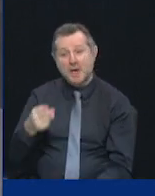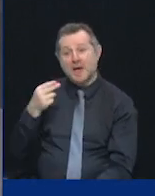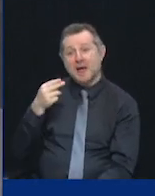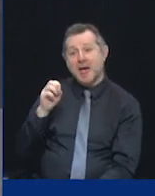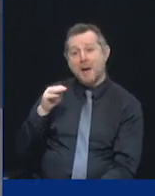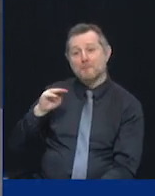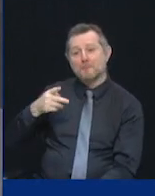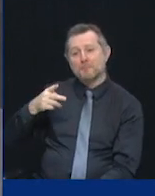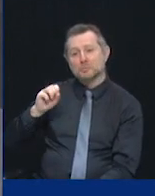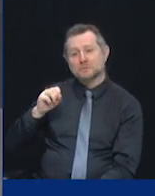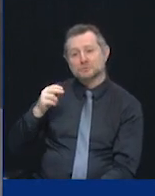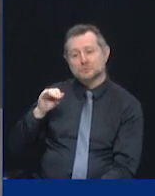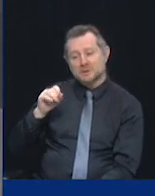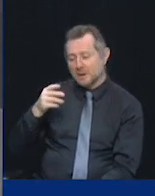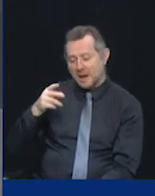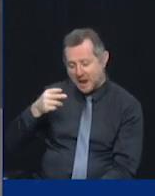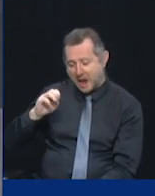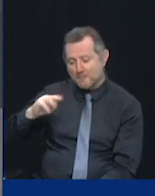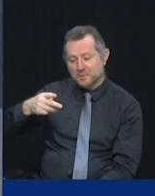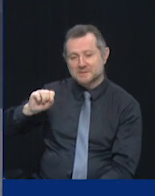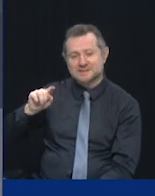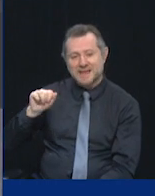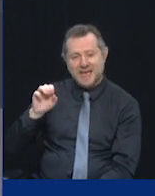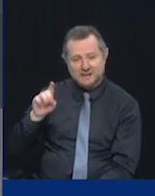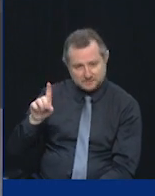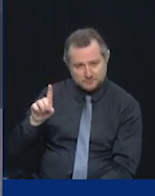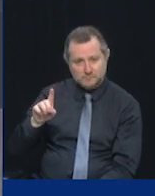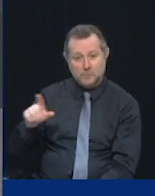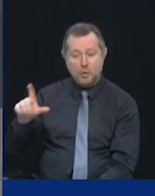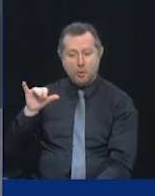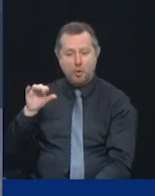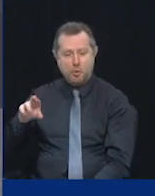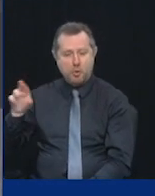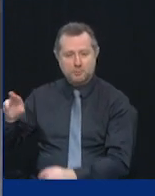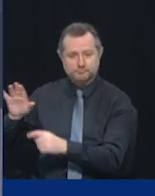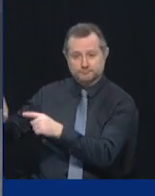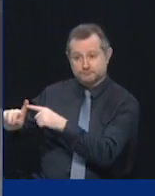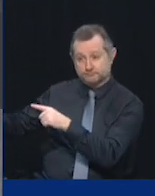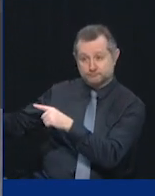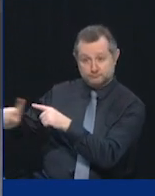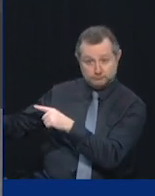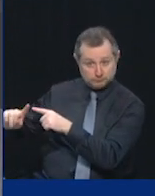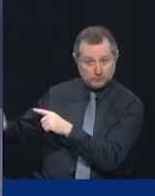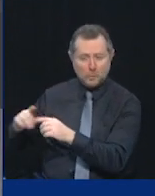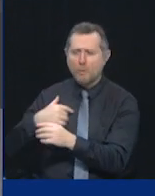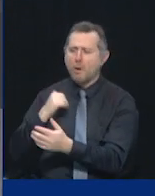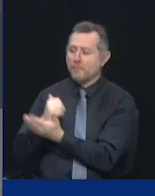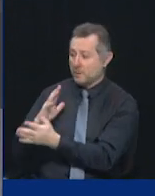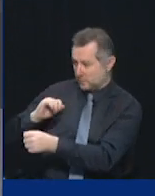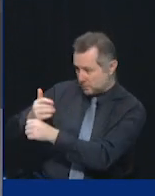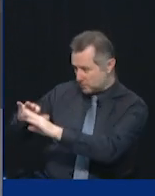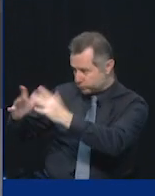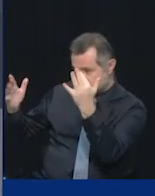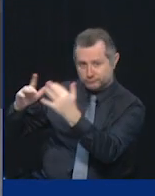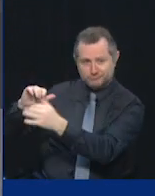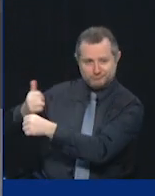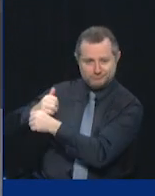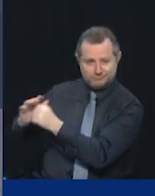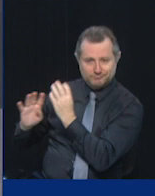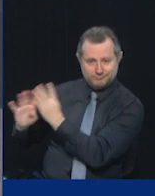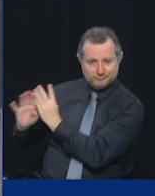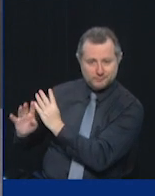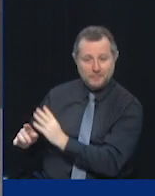Hempstead Branch. We feel this is an important step to help the region reopen and build back better. We've focused